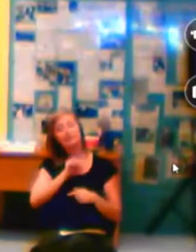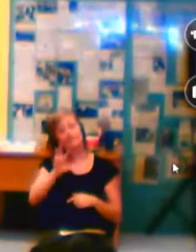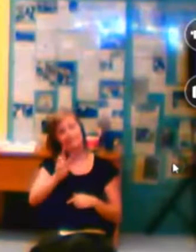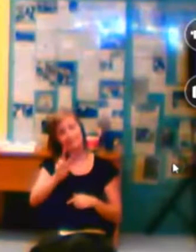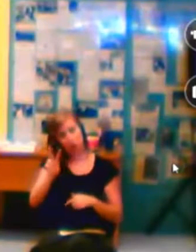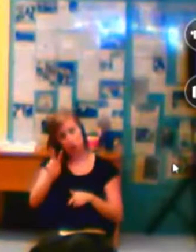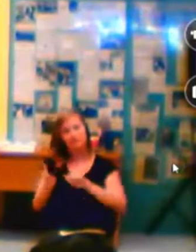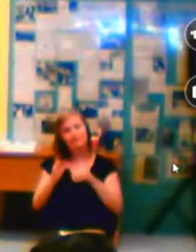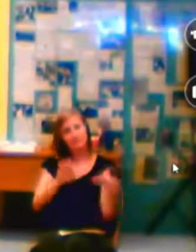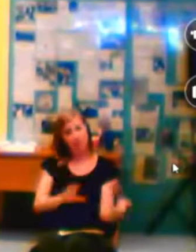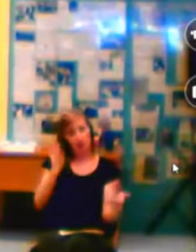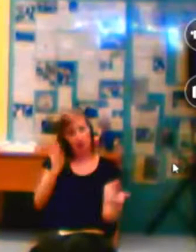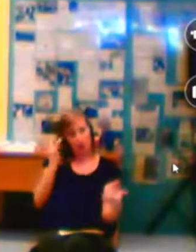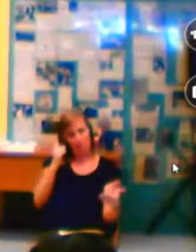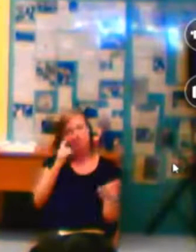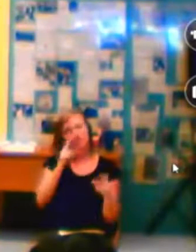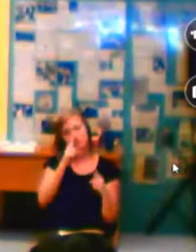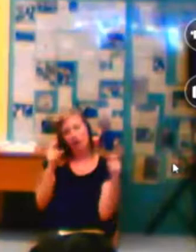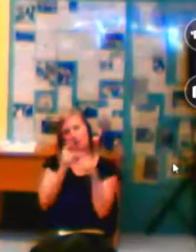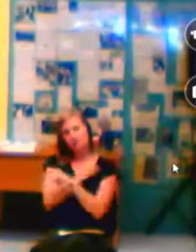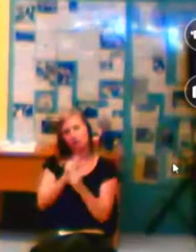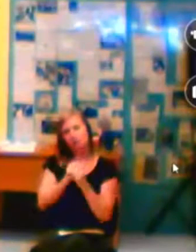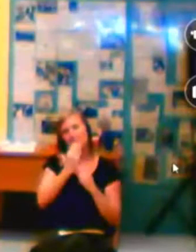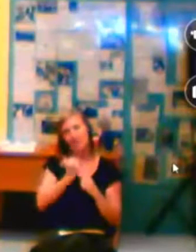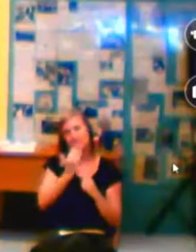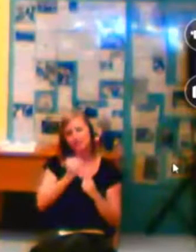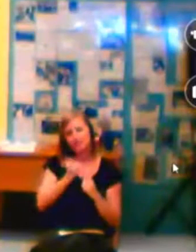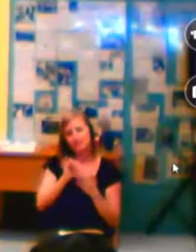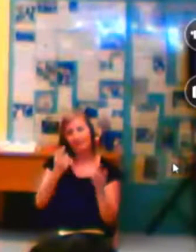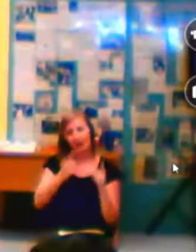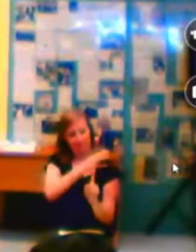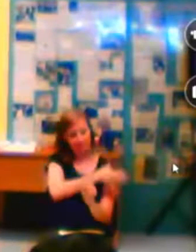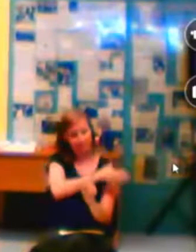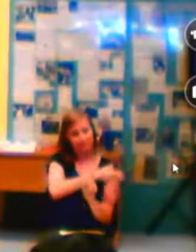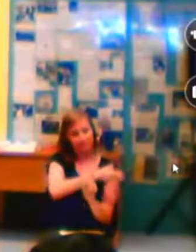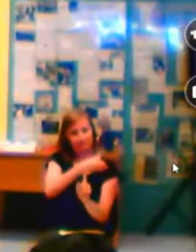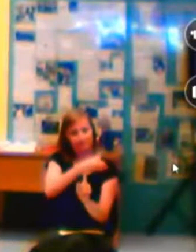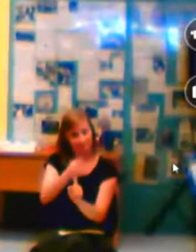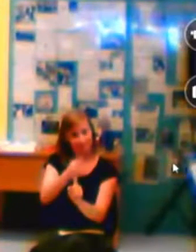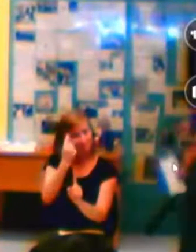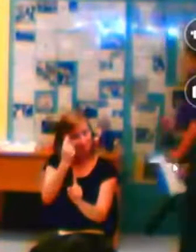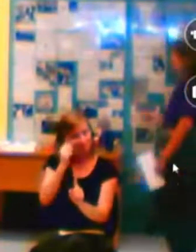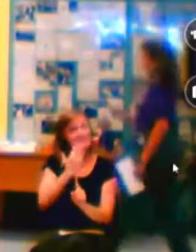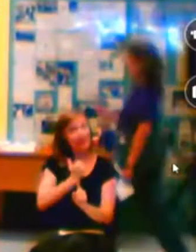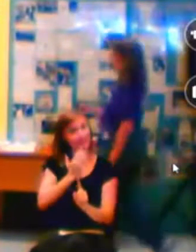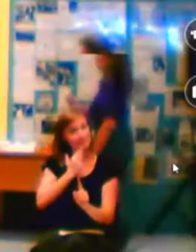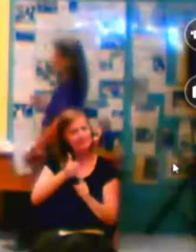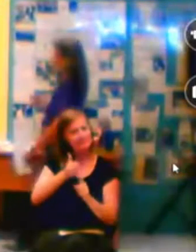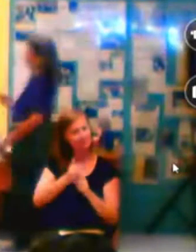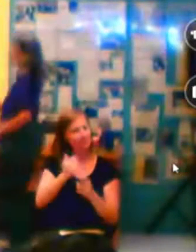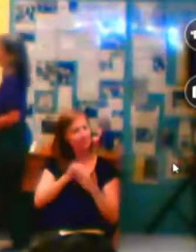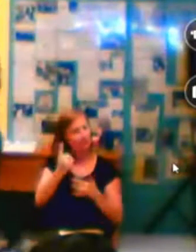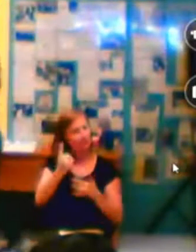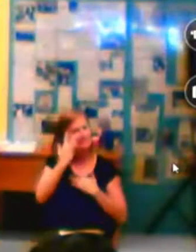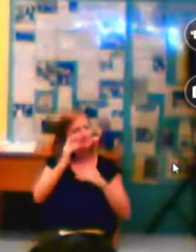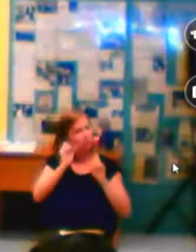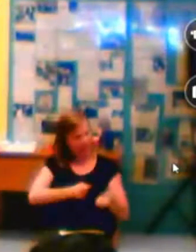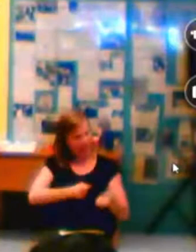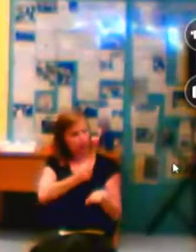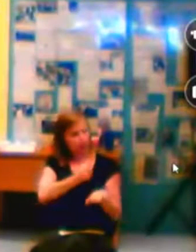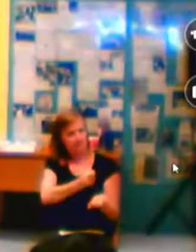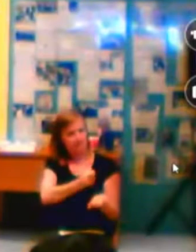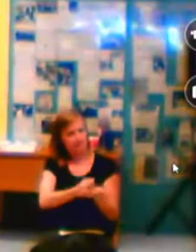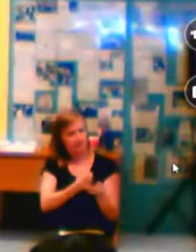wheelchair. She developed heart disease and had heart bypass surgery. And at the age of 62, she died